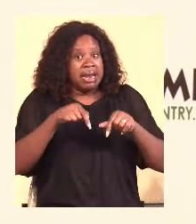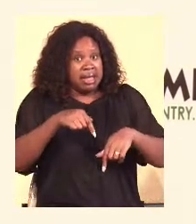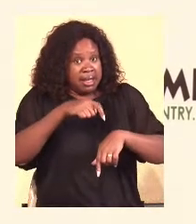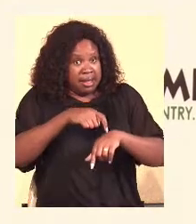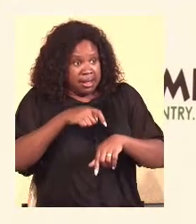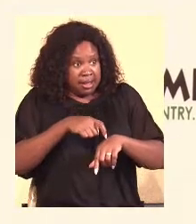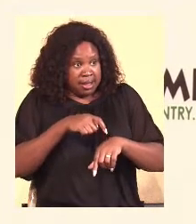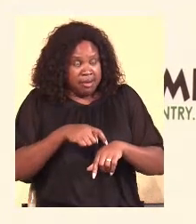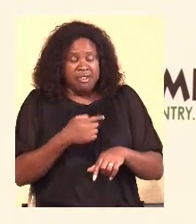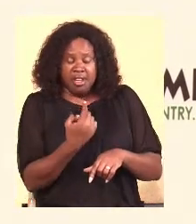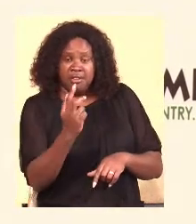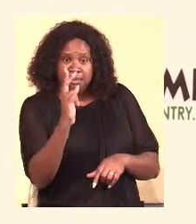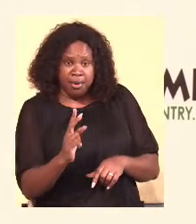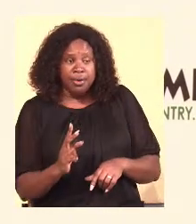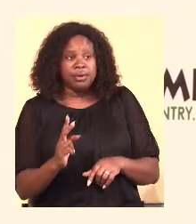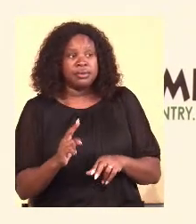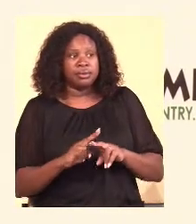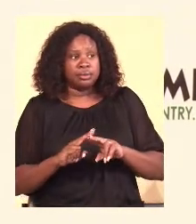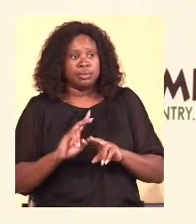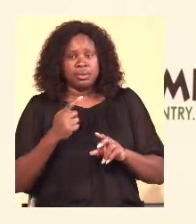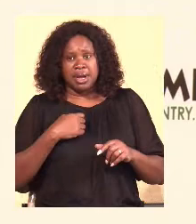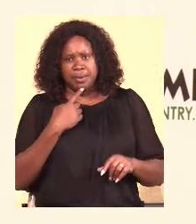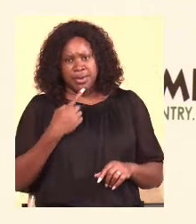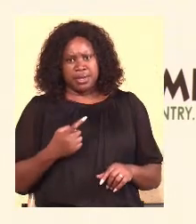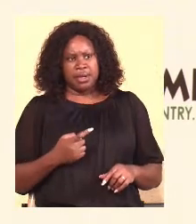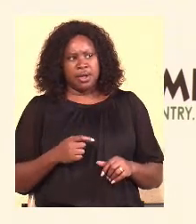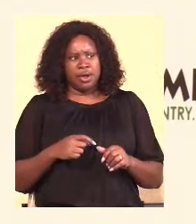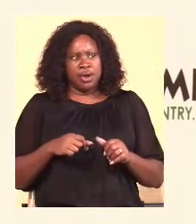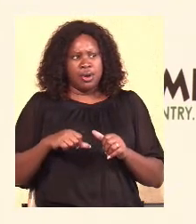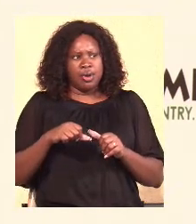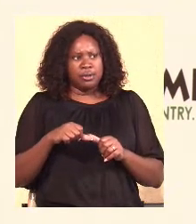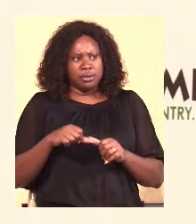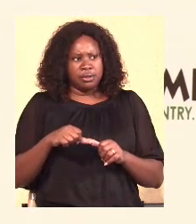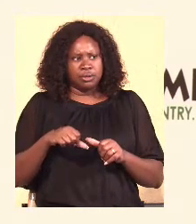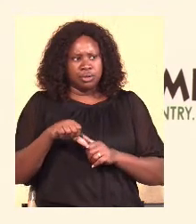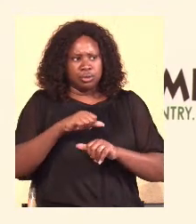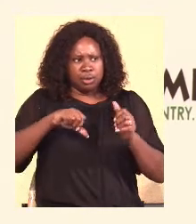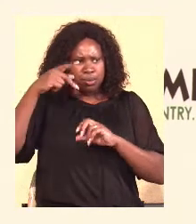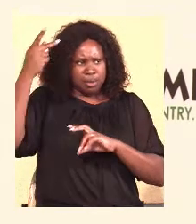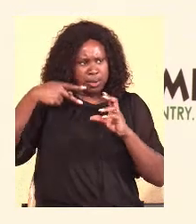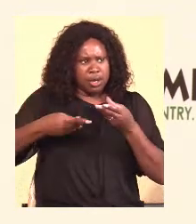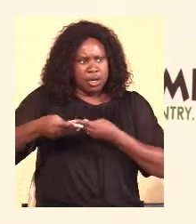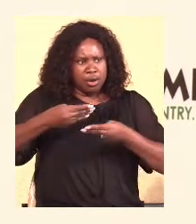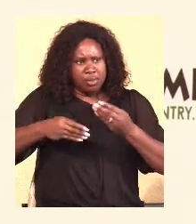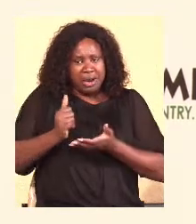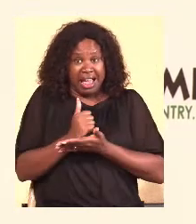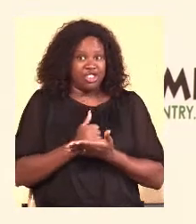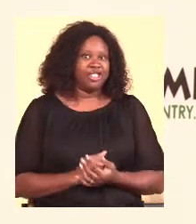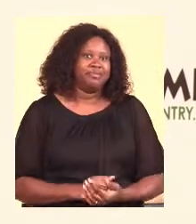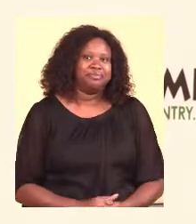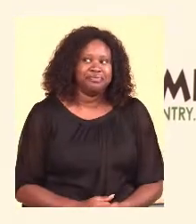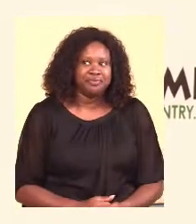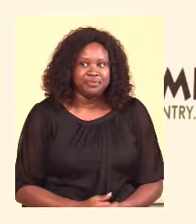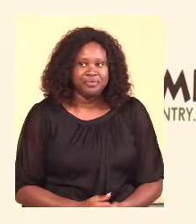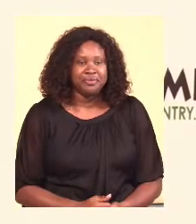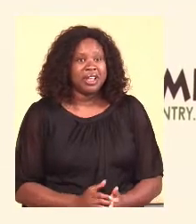required of everybody to exercise what I would call social, political, and economic hygiene.